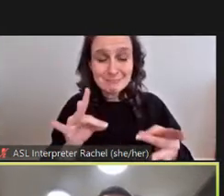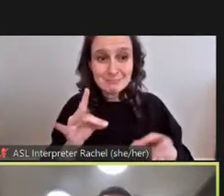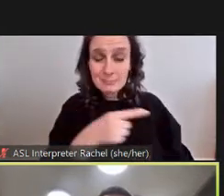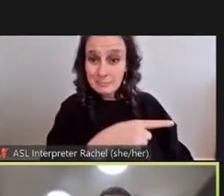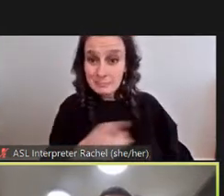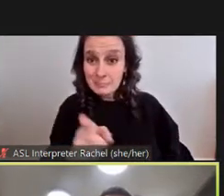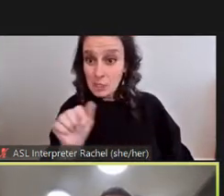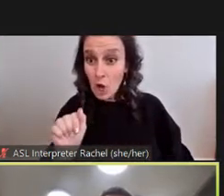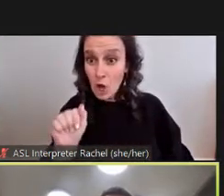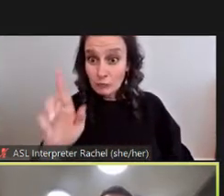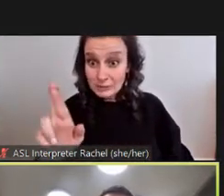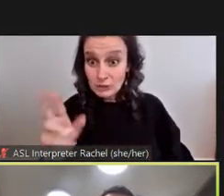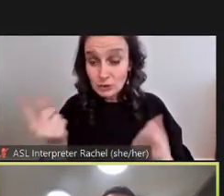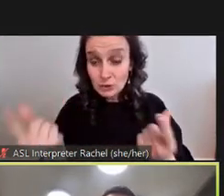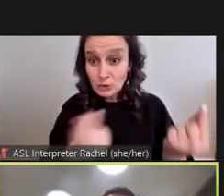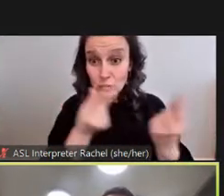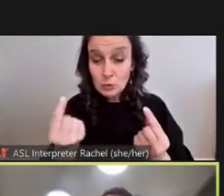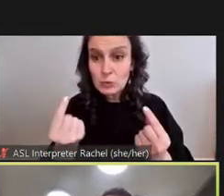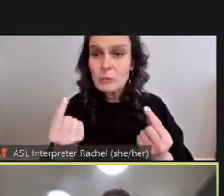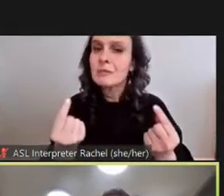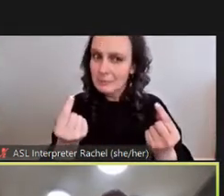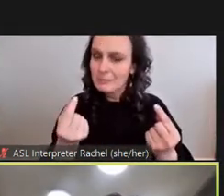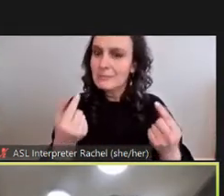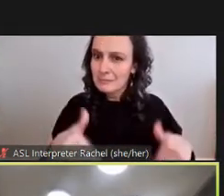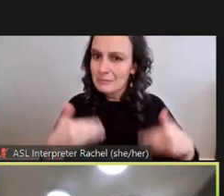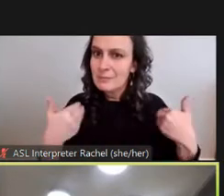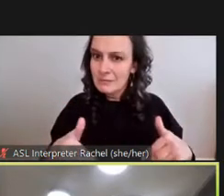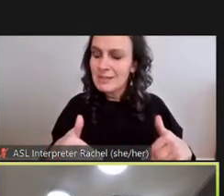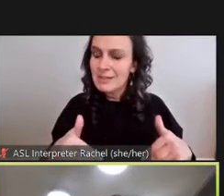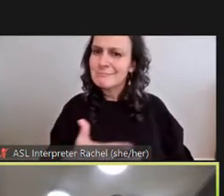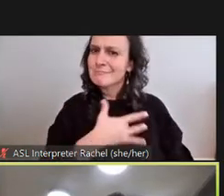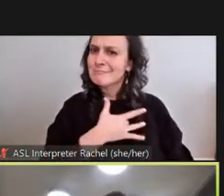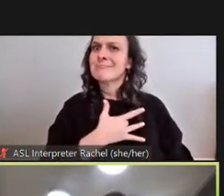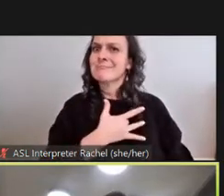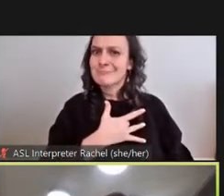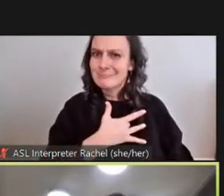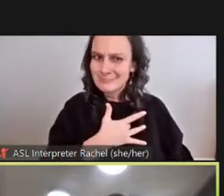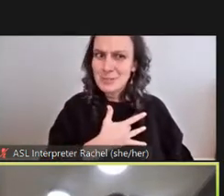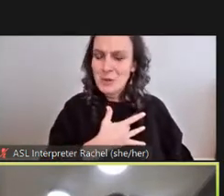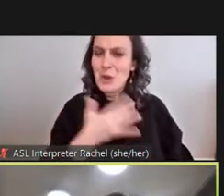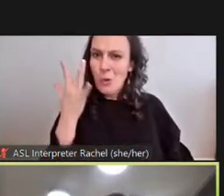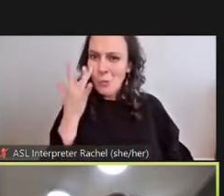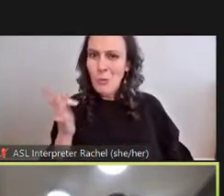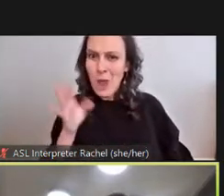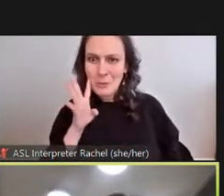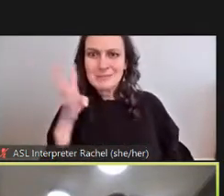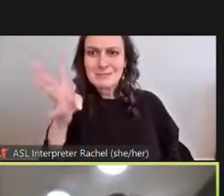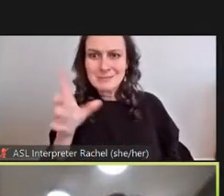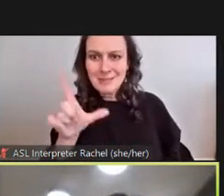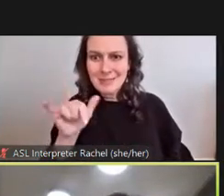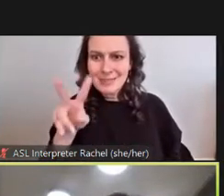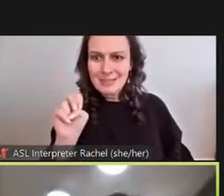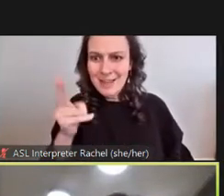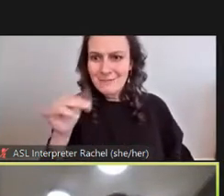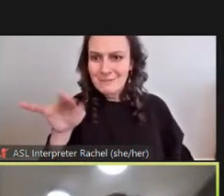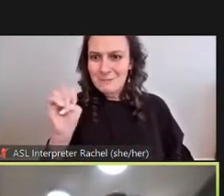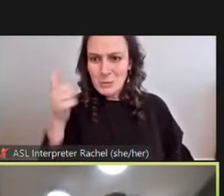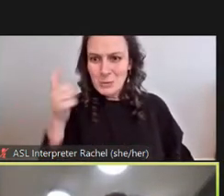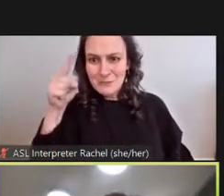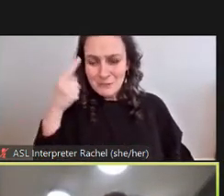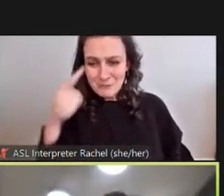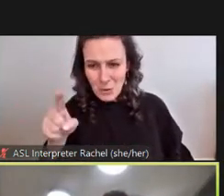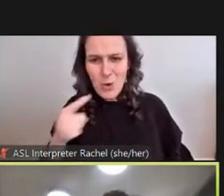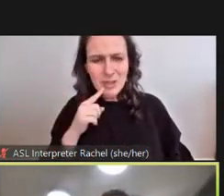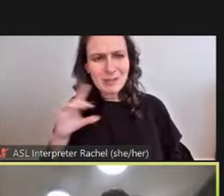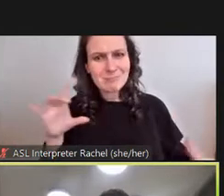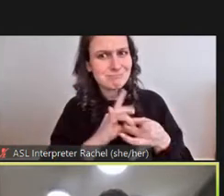Outreach are doing is so close to the heart of what we created Live Voice for.